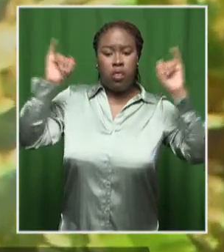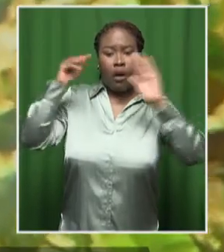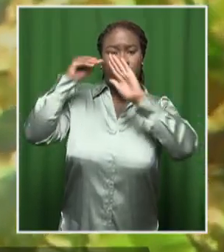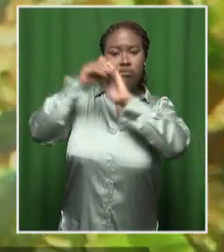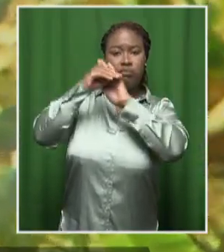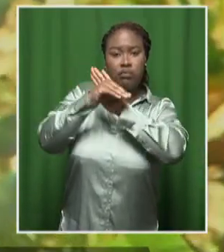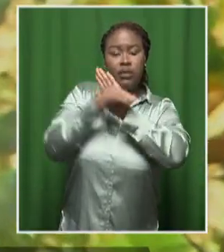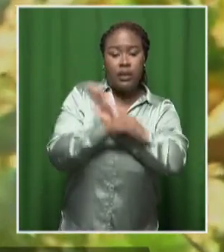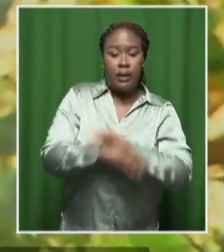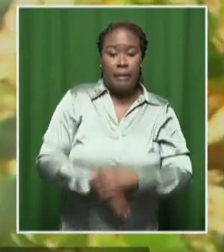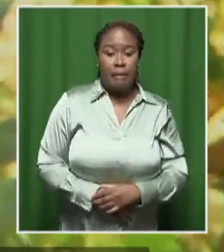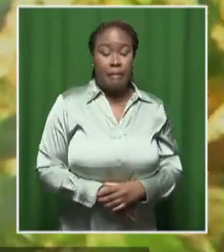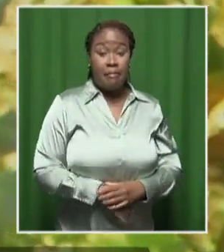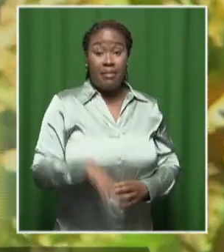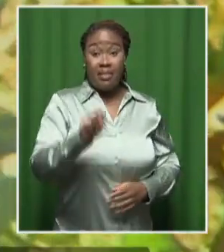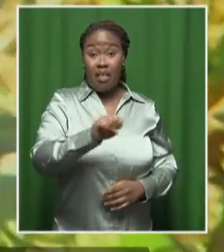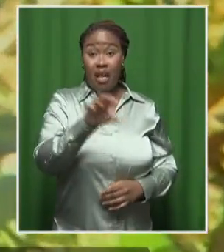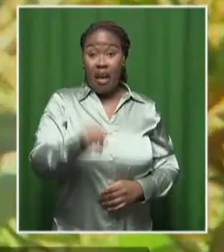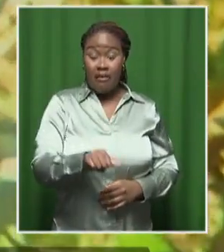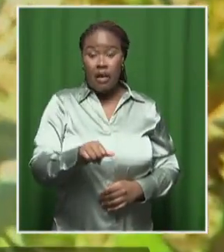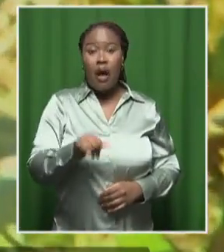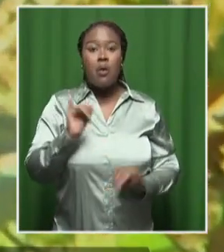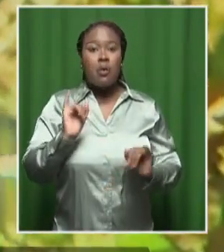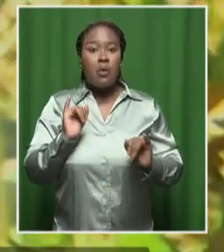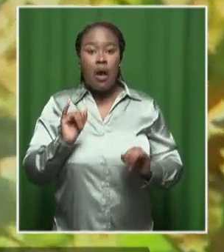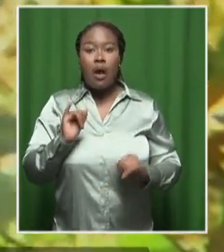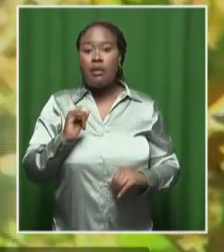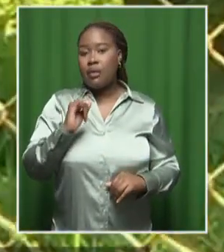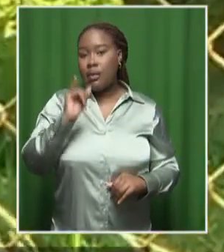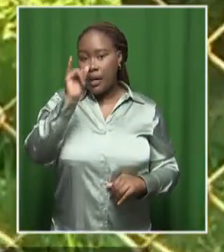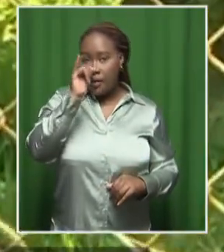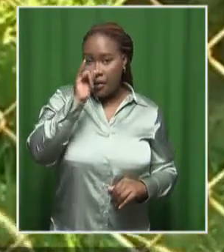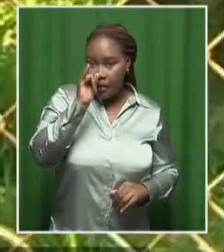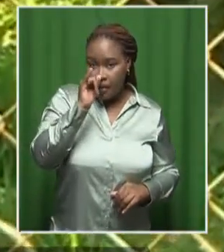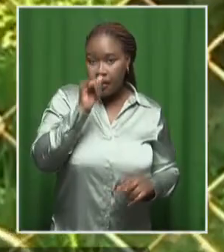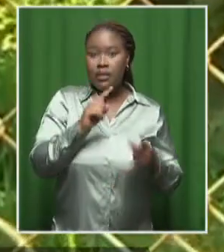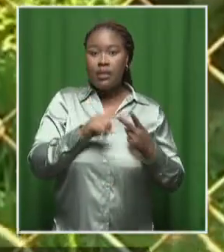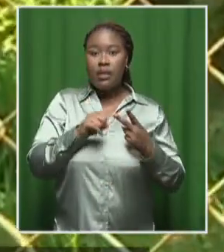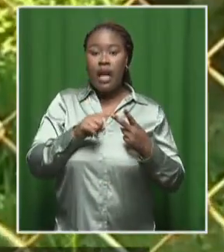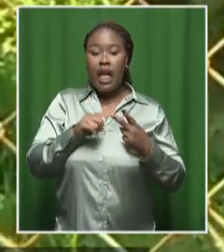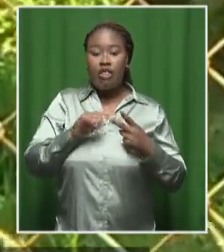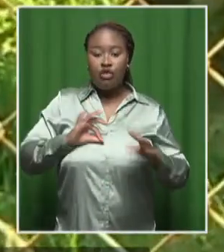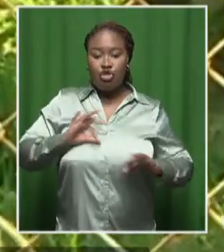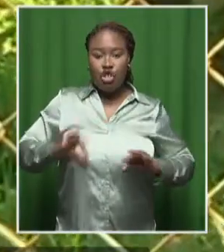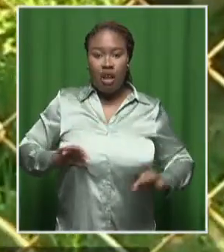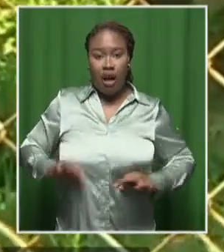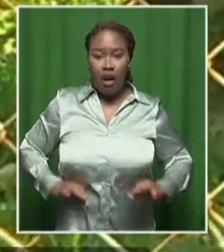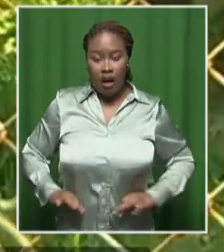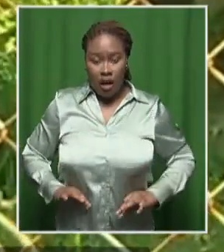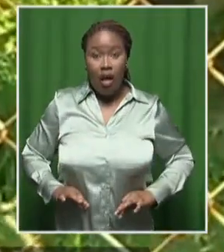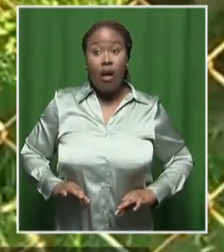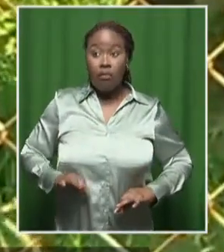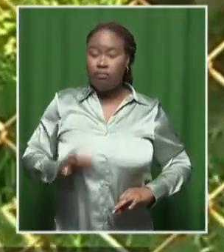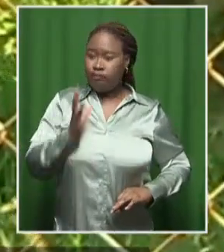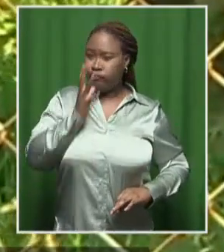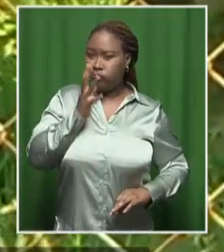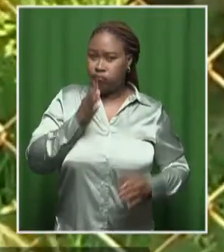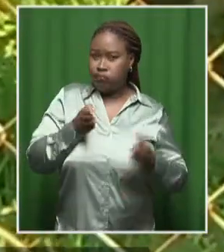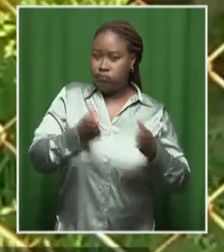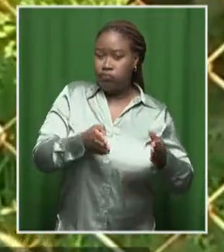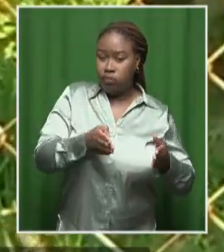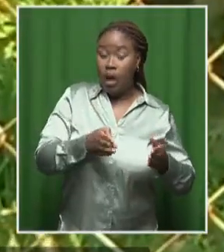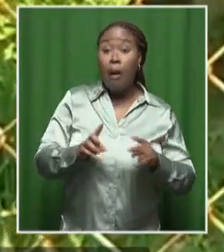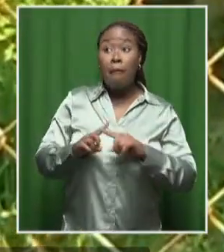South Africa is home to the majority of rhinos and cheetahs in the world. However, it's also a happy hunting ground